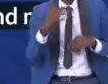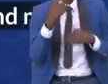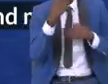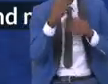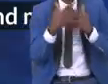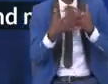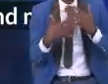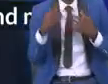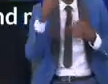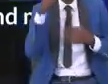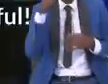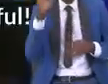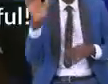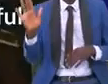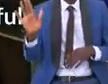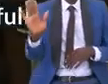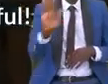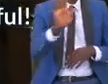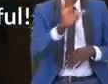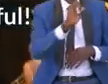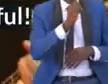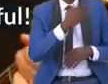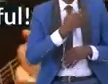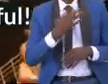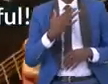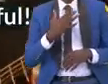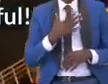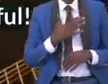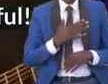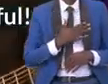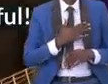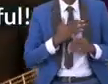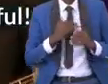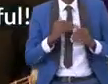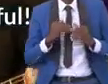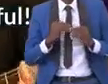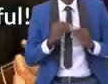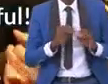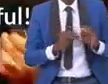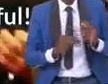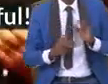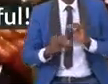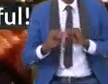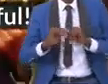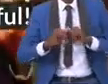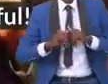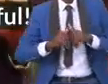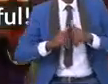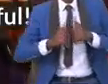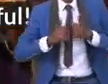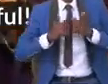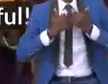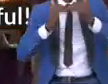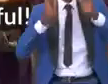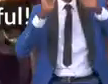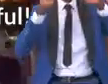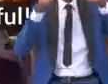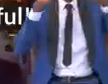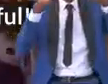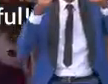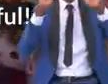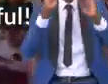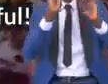together. How marvelous, say, how marvelous, oh,